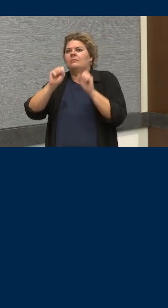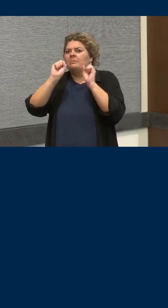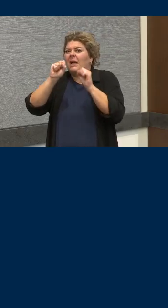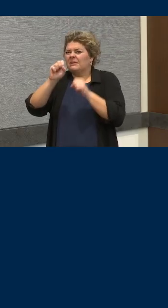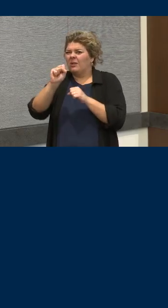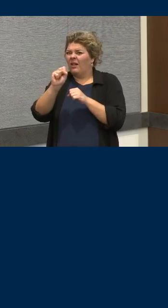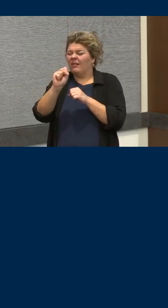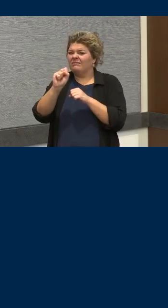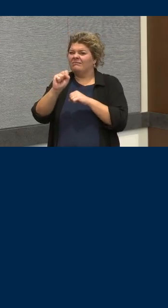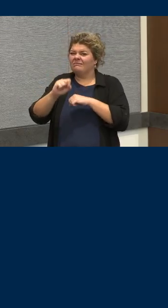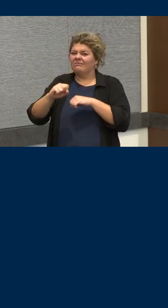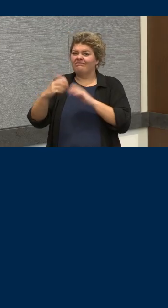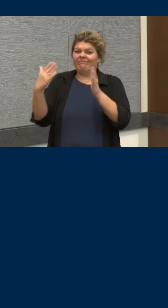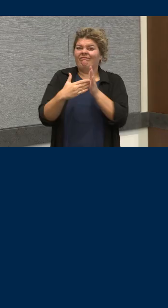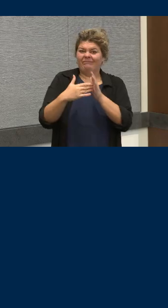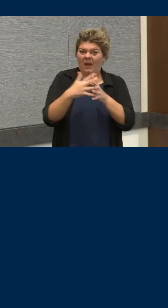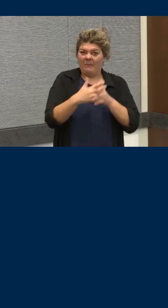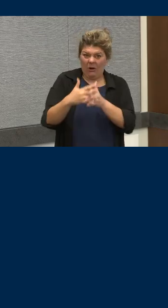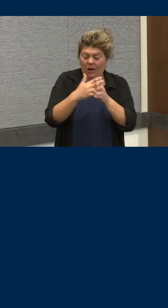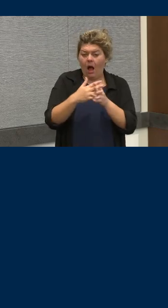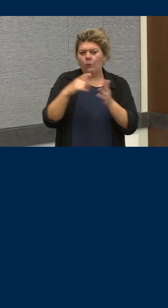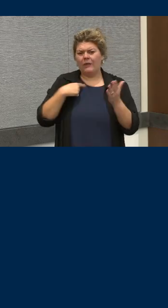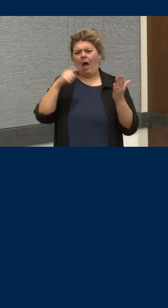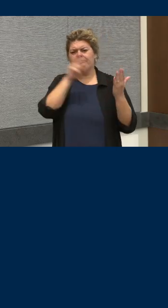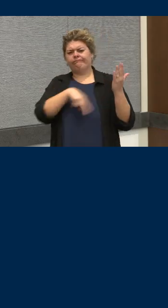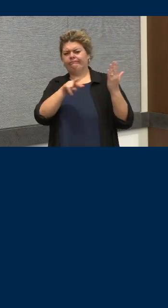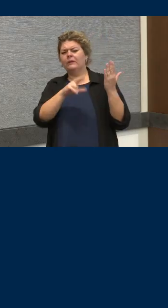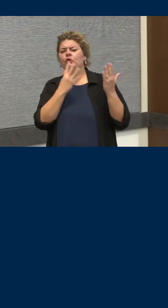he too was a Jewish communist spy.